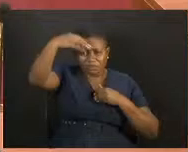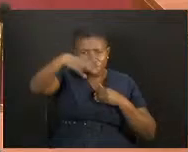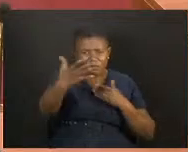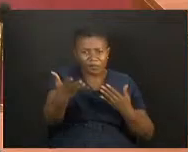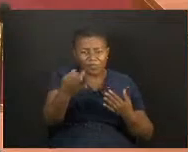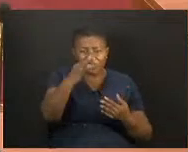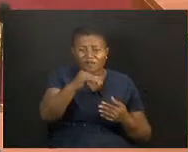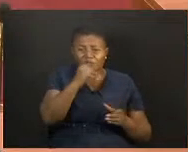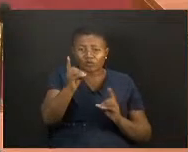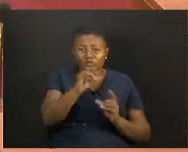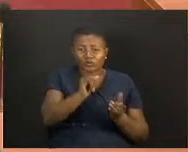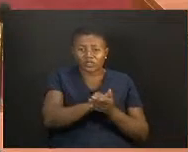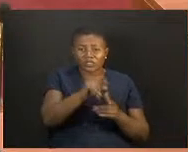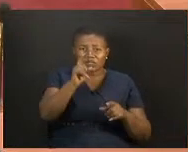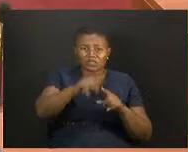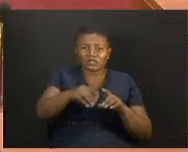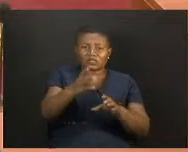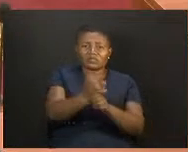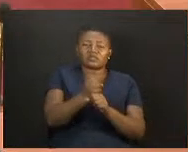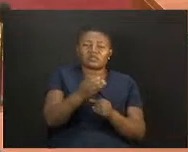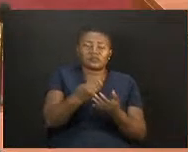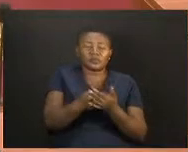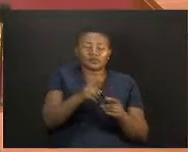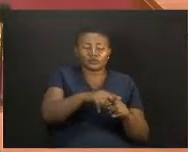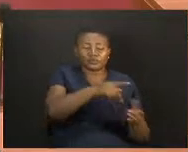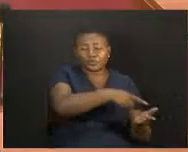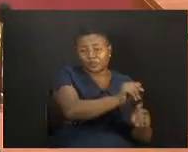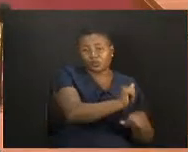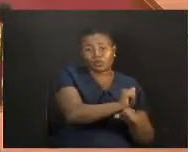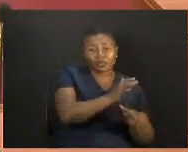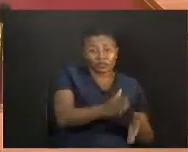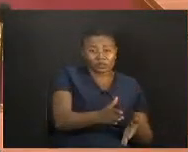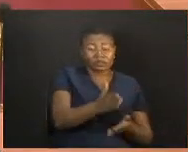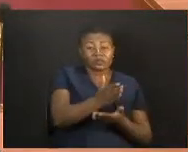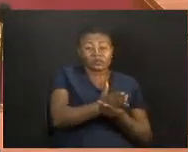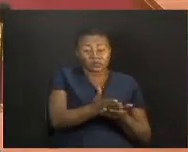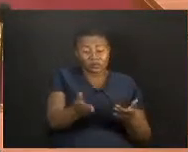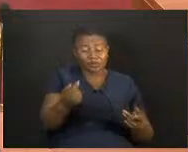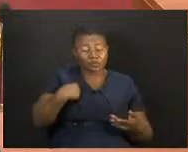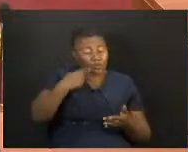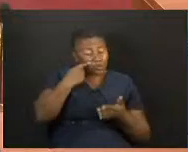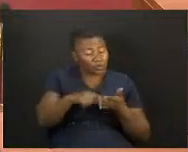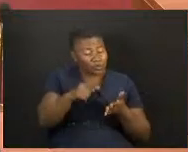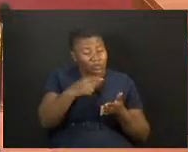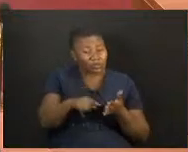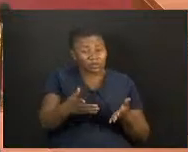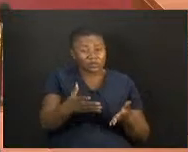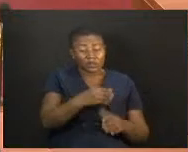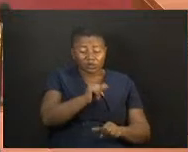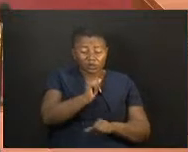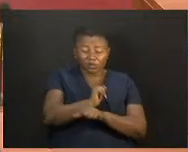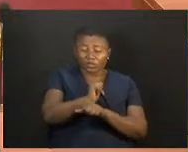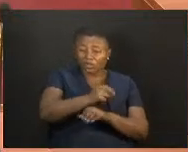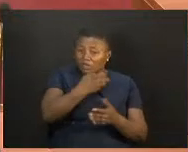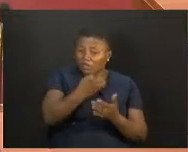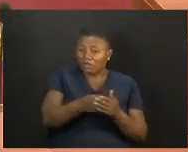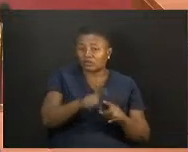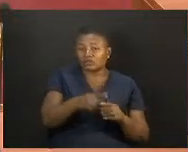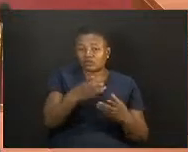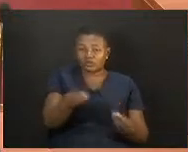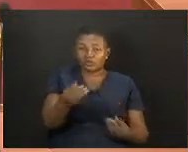revenue in order to even pay their workers. So it's something we are looking at and working very hard to deal with. Thank